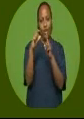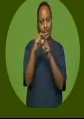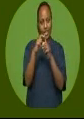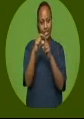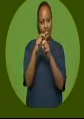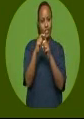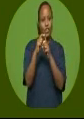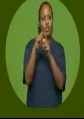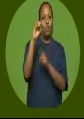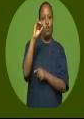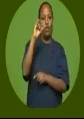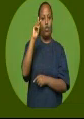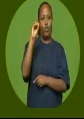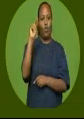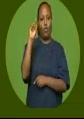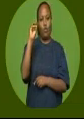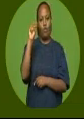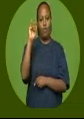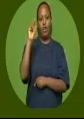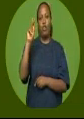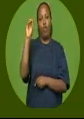word oikonomikos.